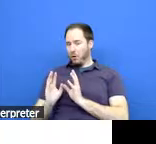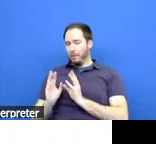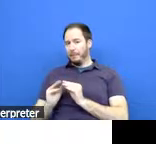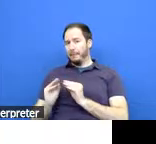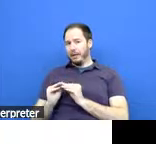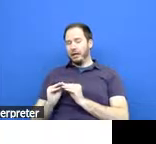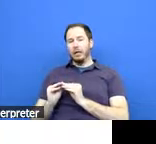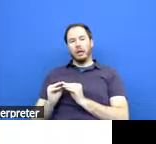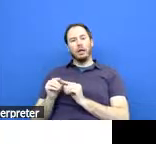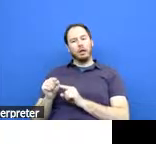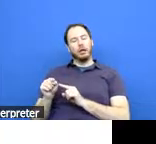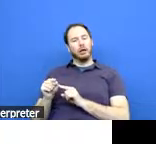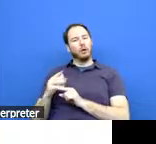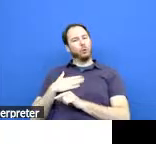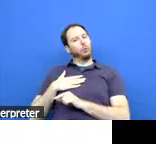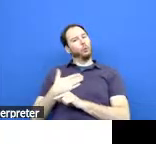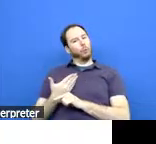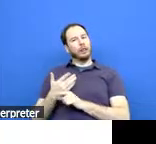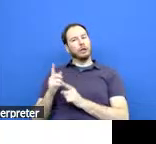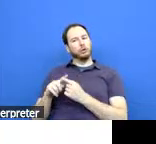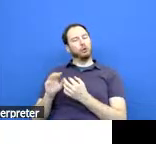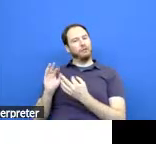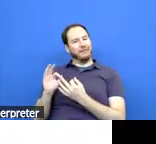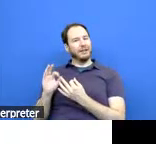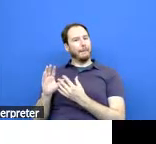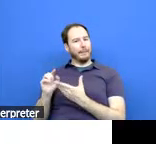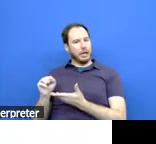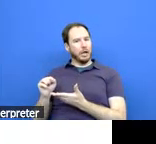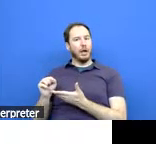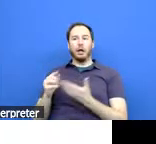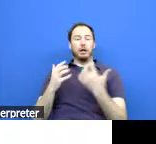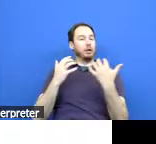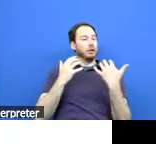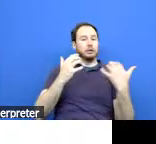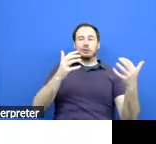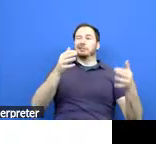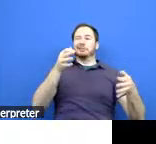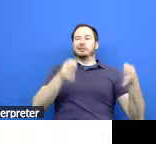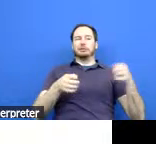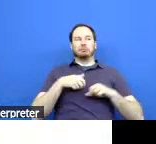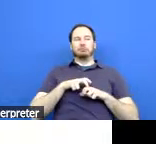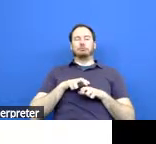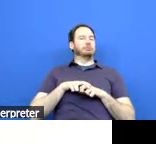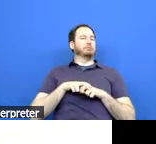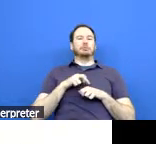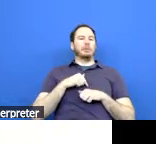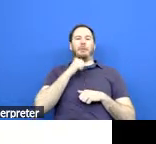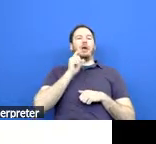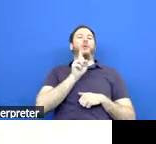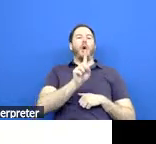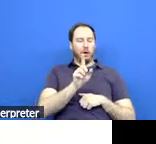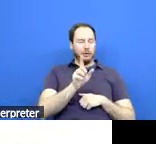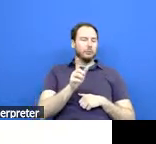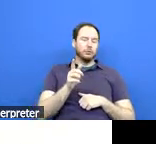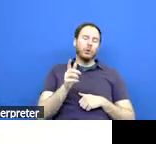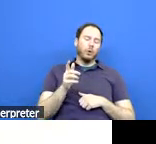more intimate meeting like that, you're more likely to get feedback than in a public meeting like this. And